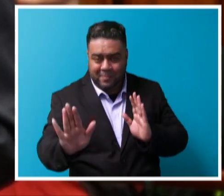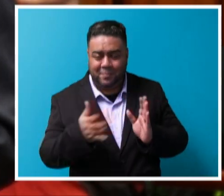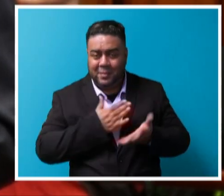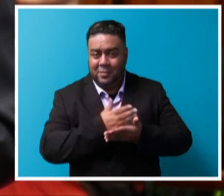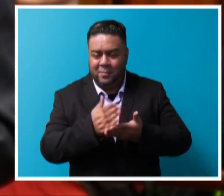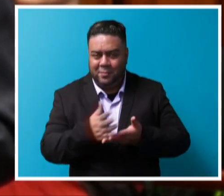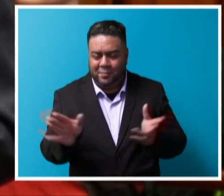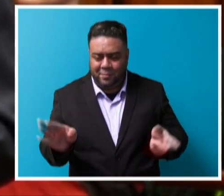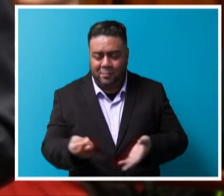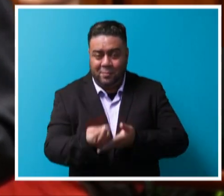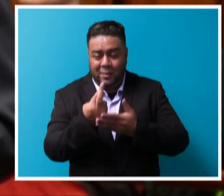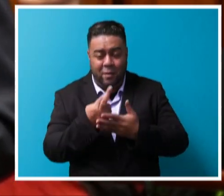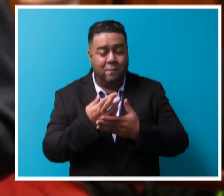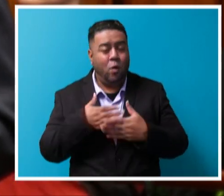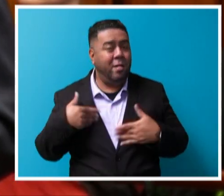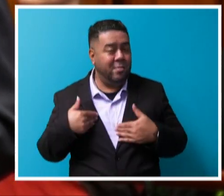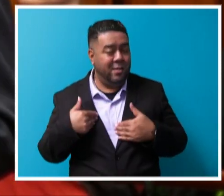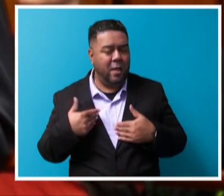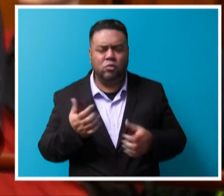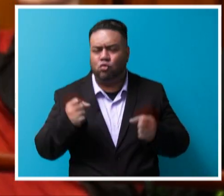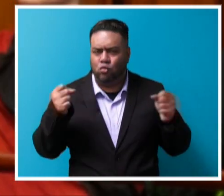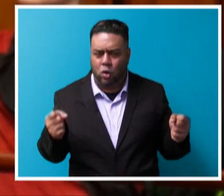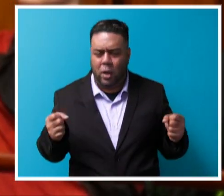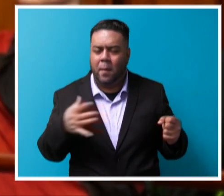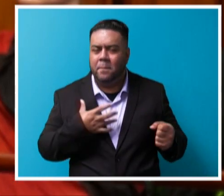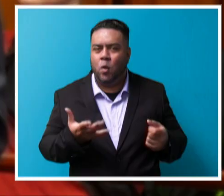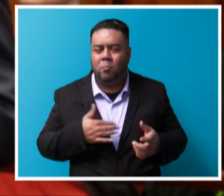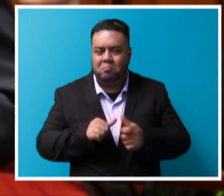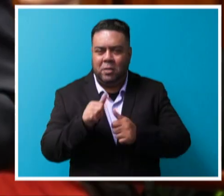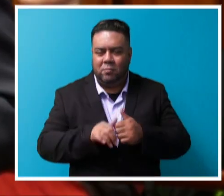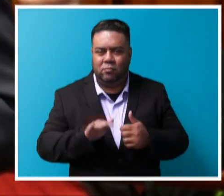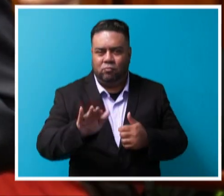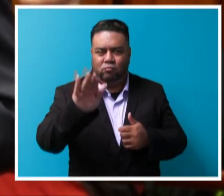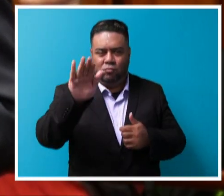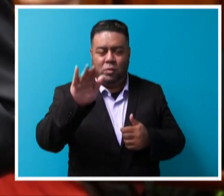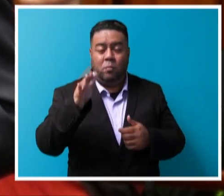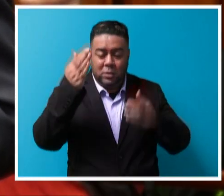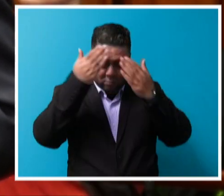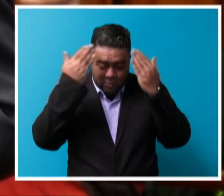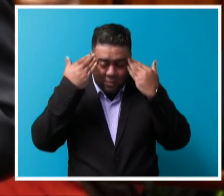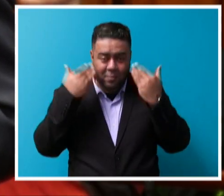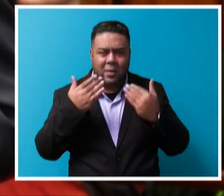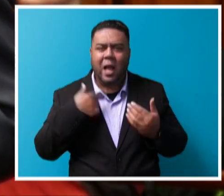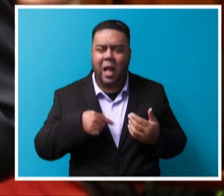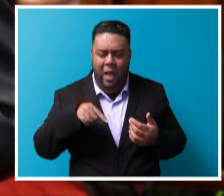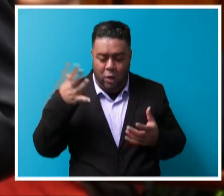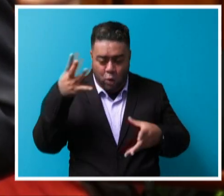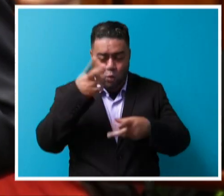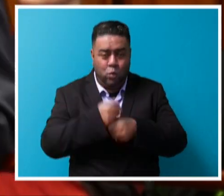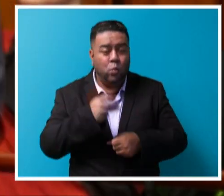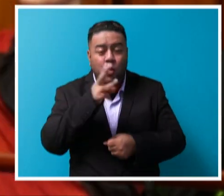determination to build a healthier, stronger, and more prosperous Fiji. Mr. Speaker, sir, I conclude with a